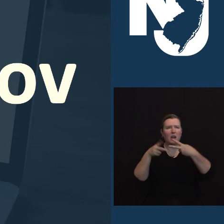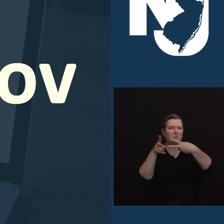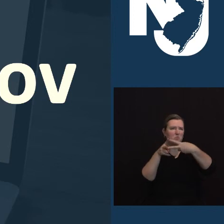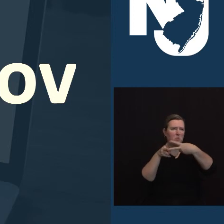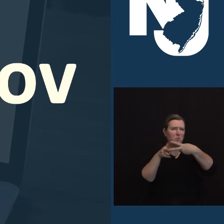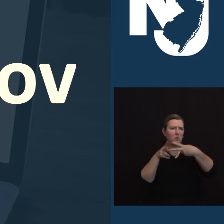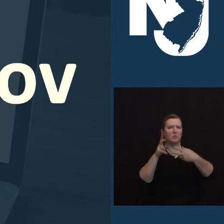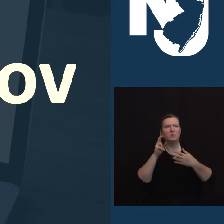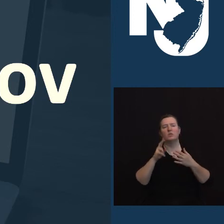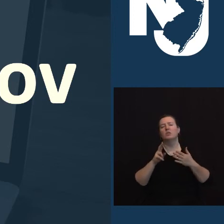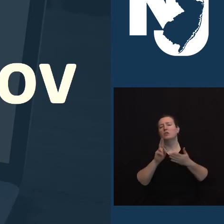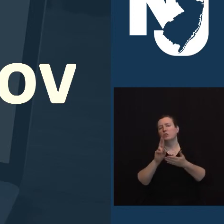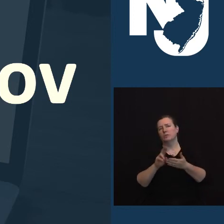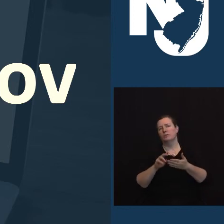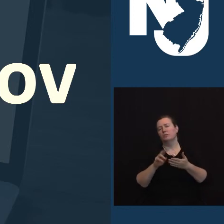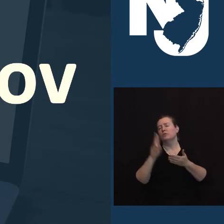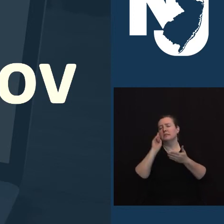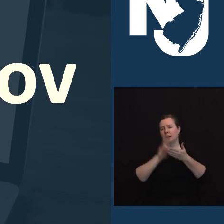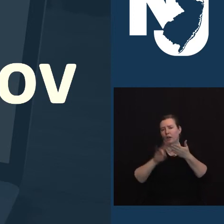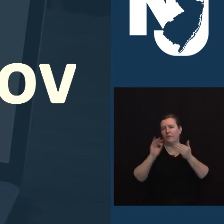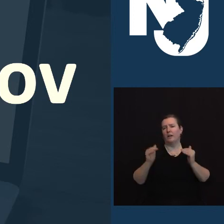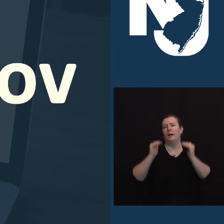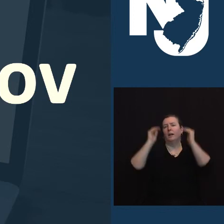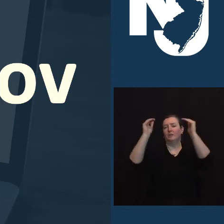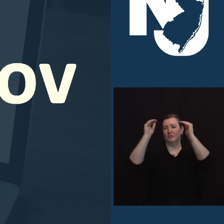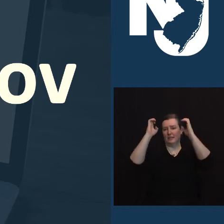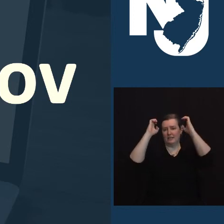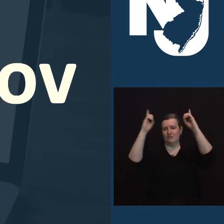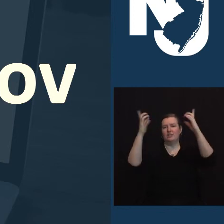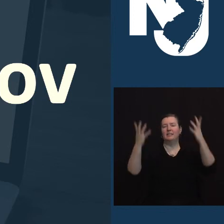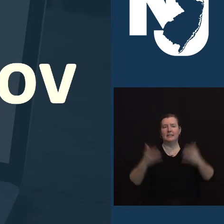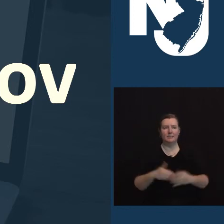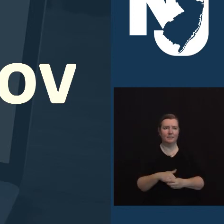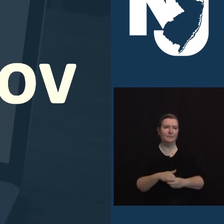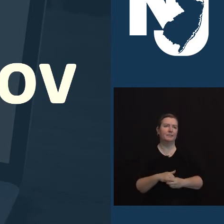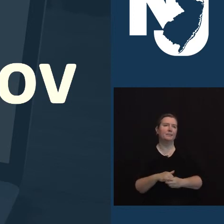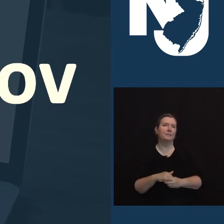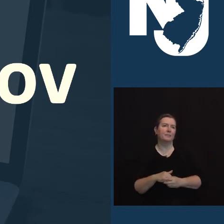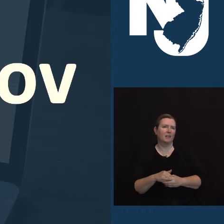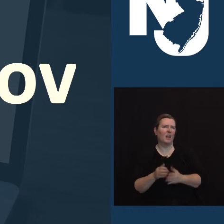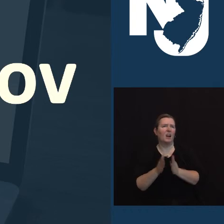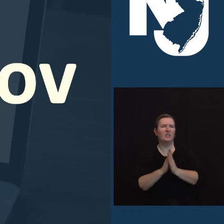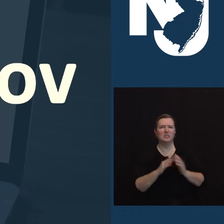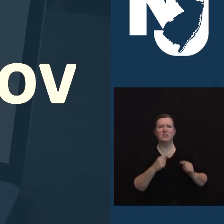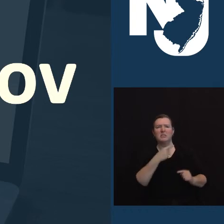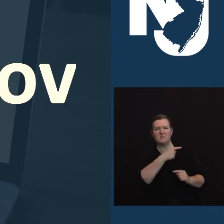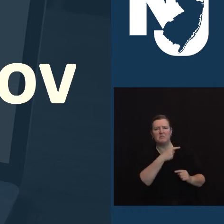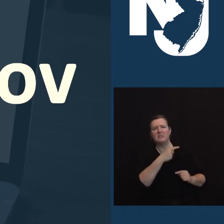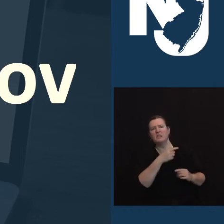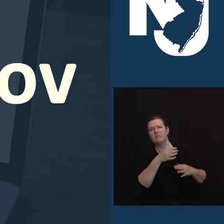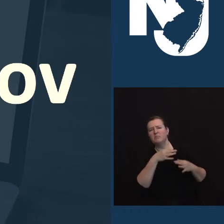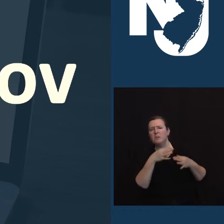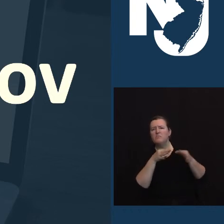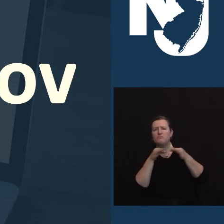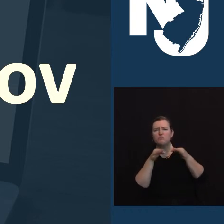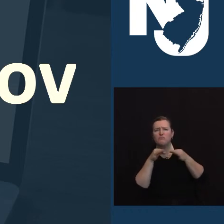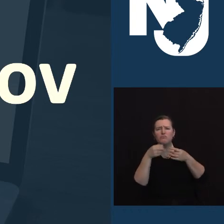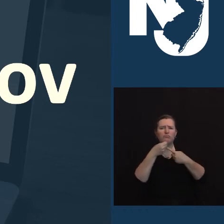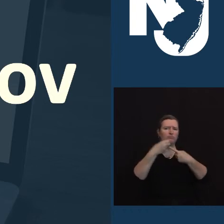colleges and universities in response to the pandemic. I'll ask him to go into greater detail in a couple of minutes, but here